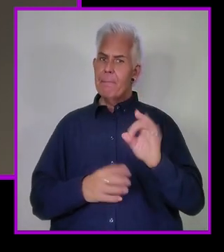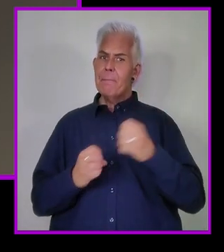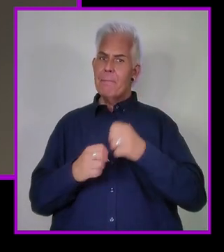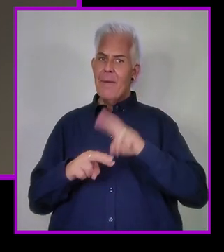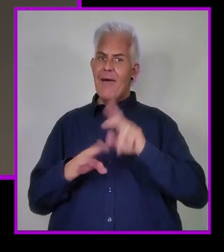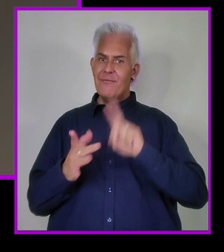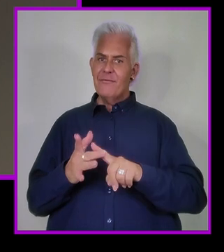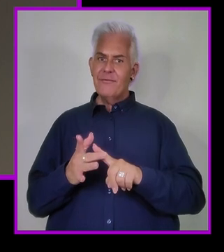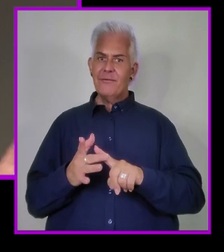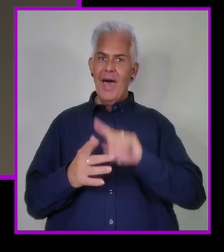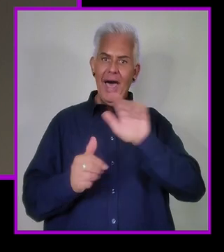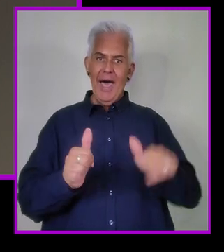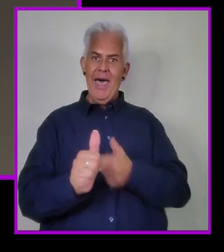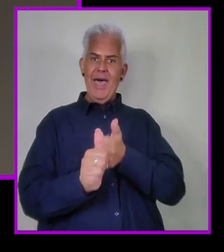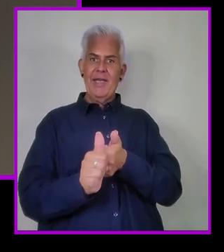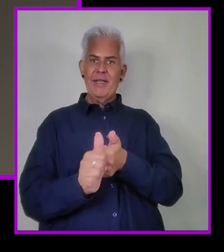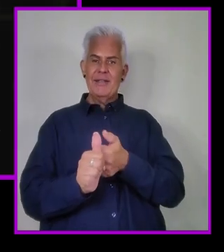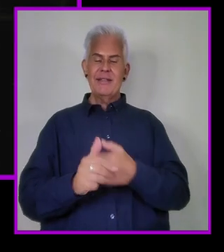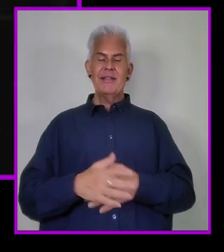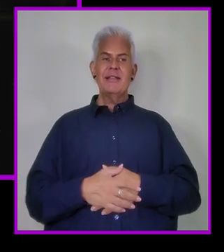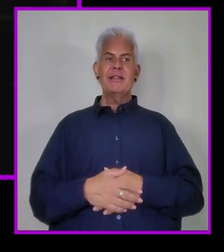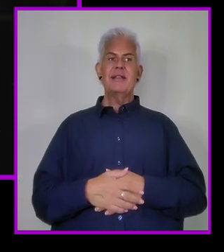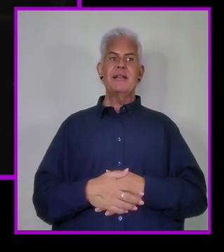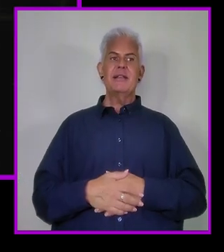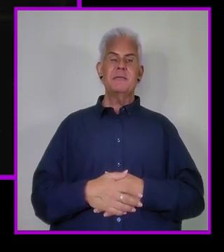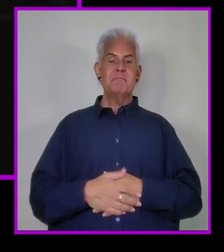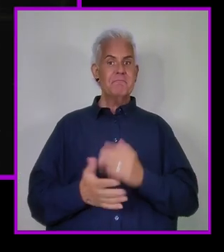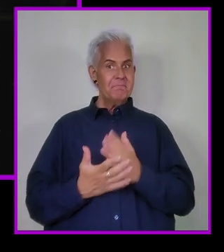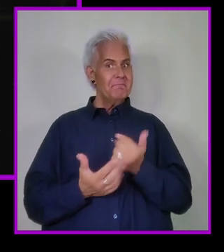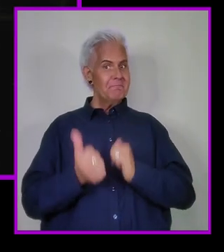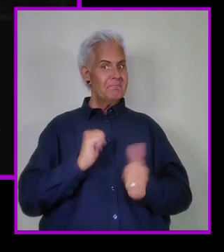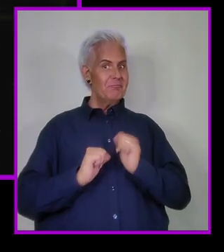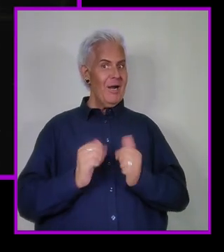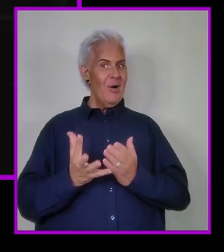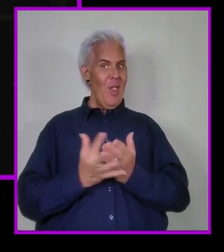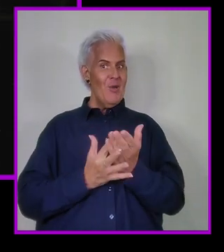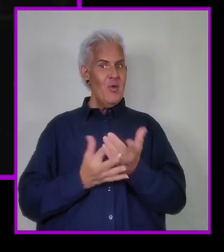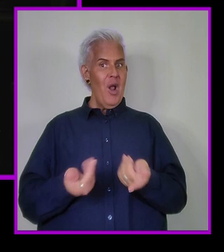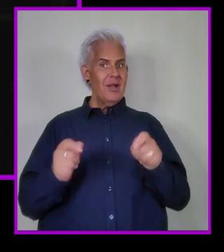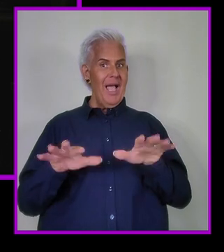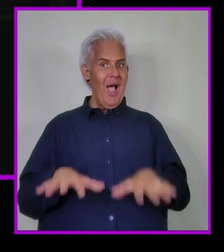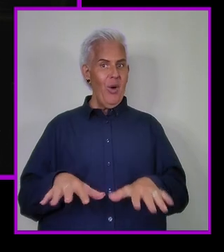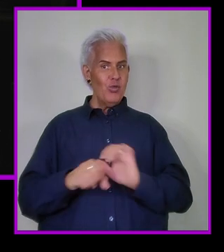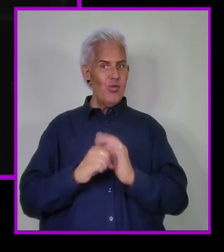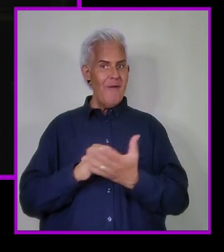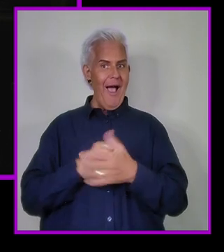BFI got behind it. I'm also very proud of what we did during the pandemic, because I